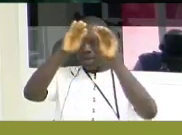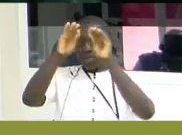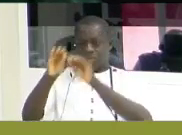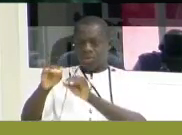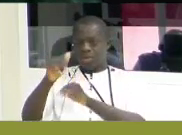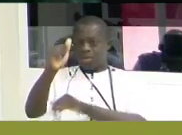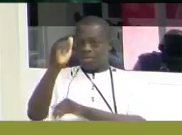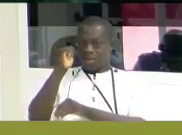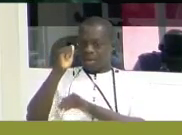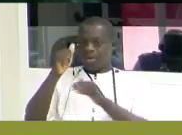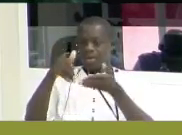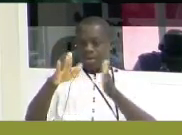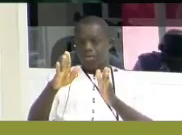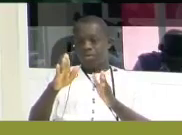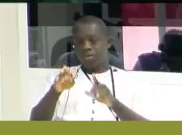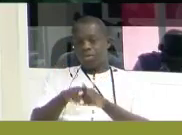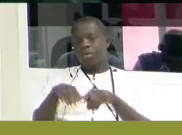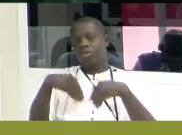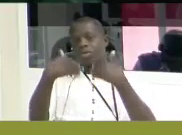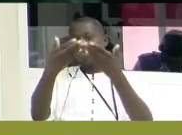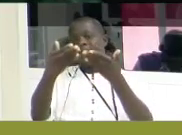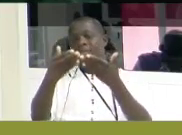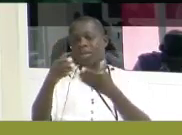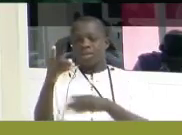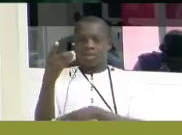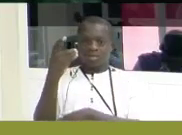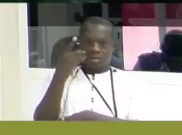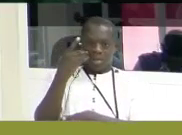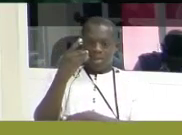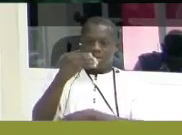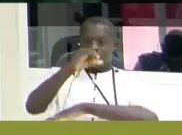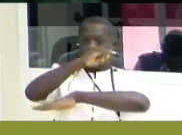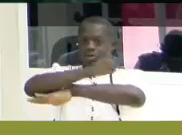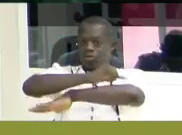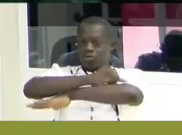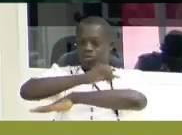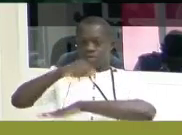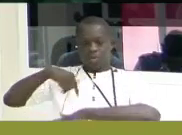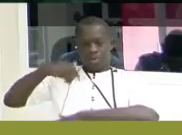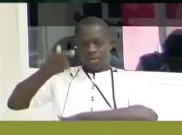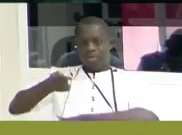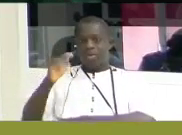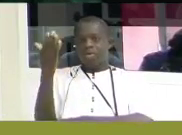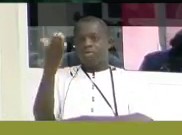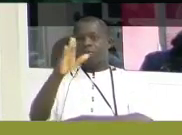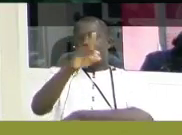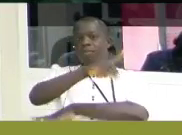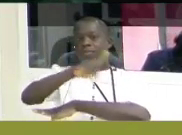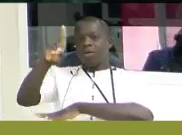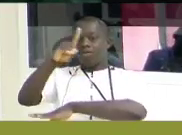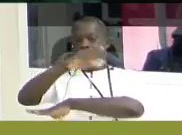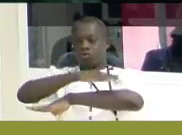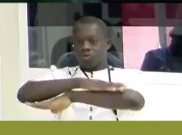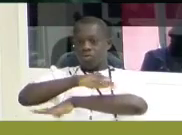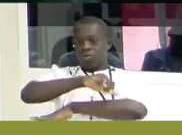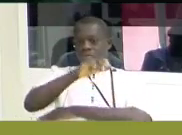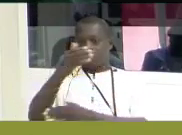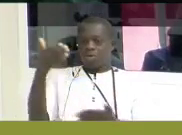the dates and the institutions that you have attended from primary school up to higher education.